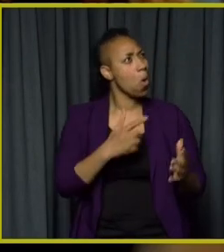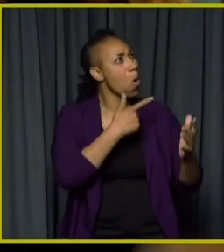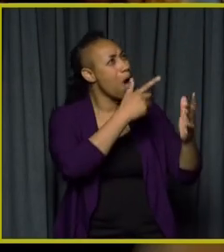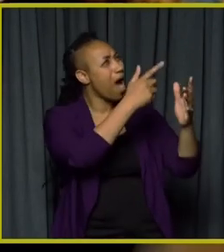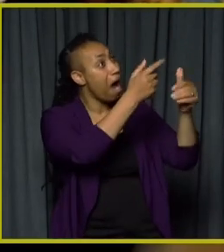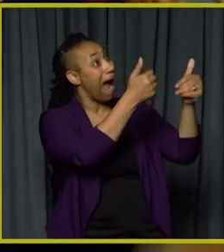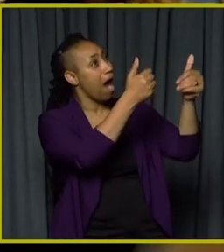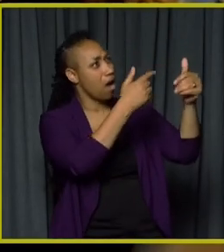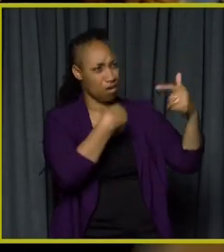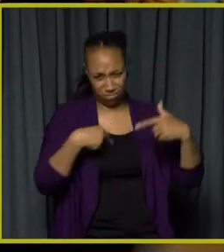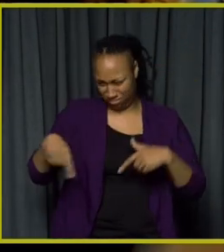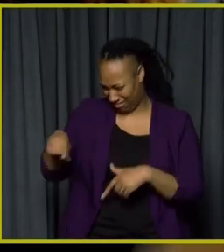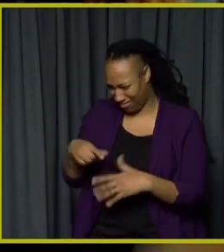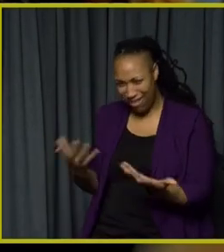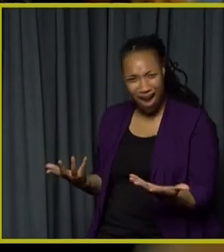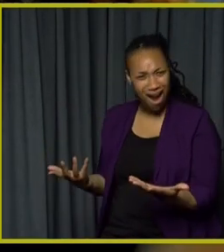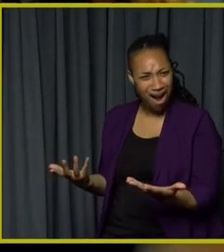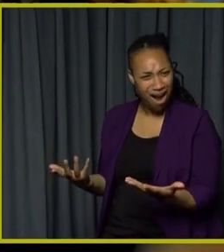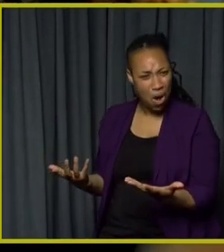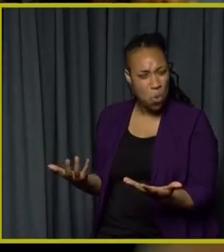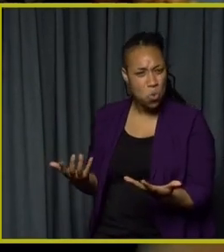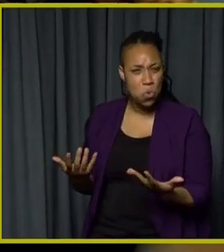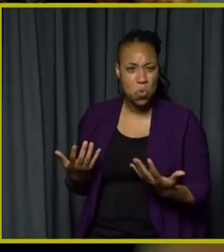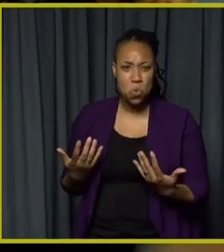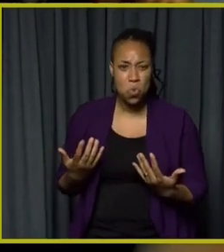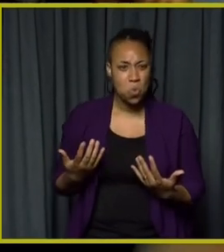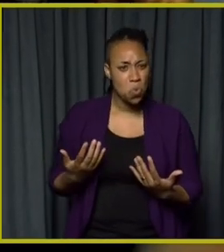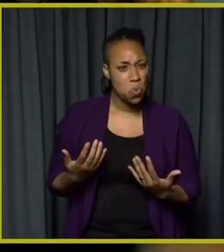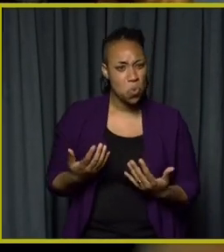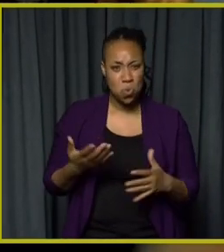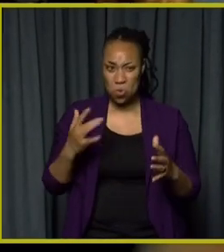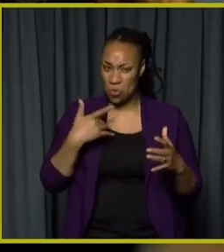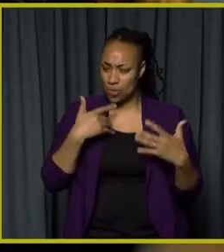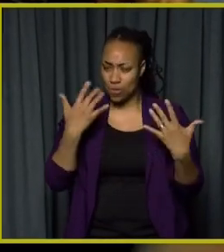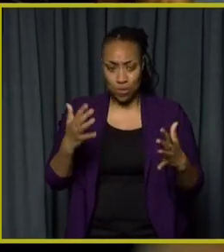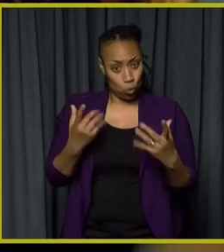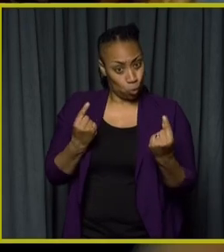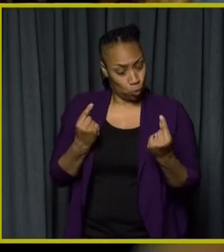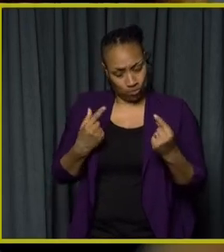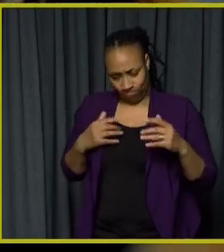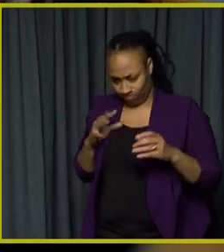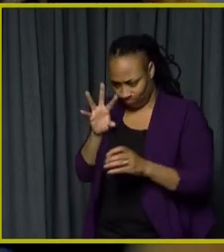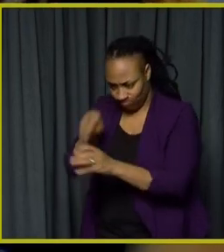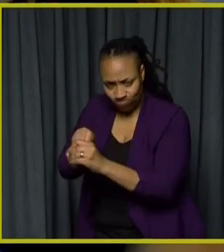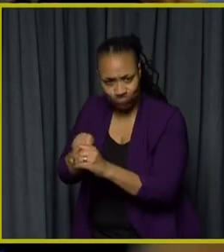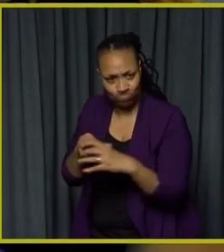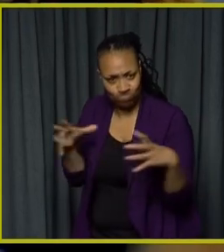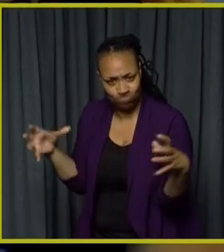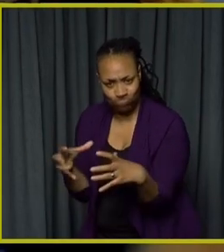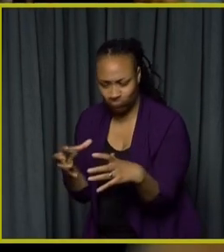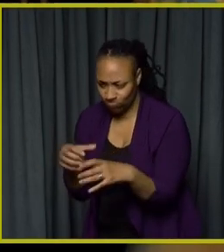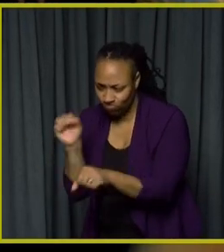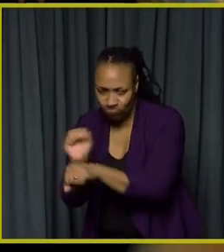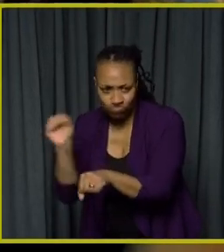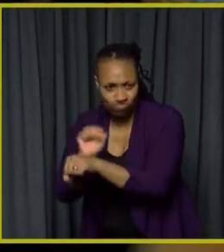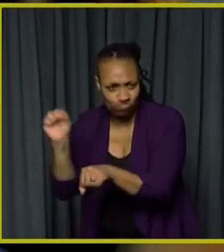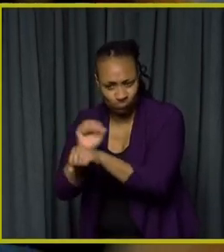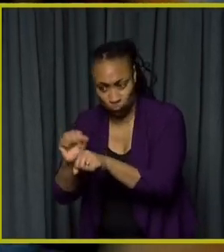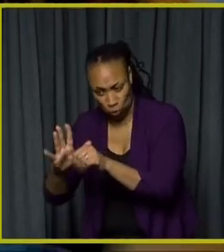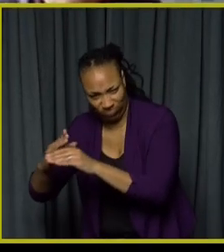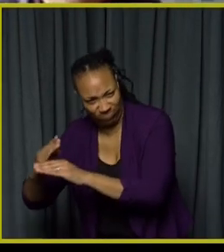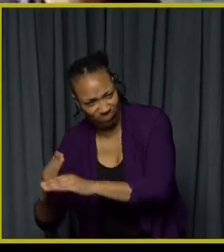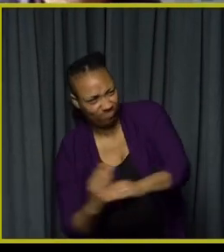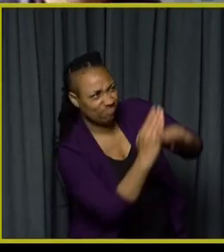I continue to stay connected to the Poor People's Campaign because it's a matter of life and